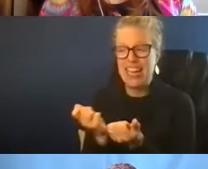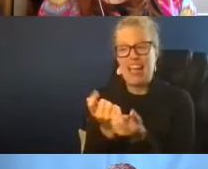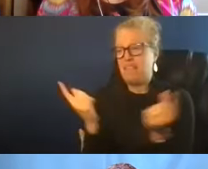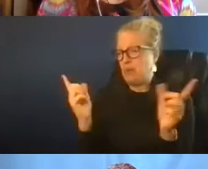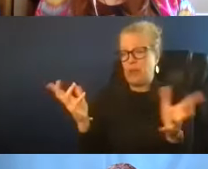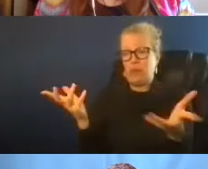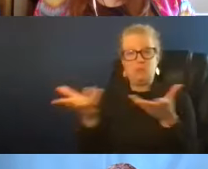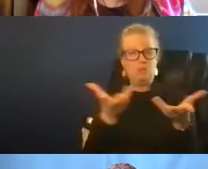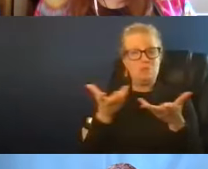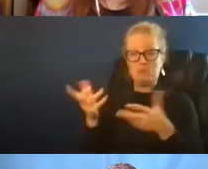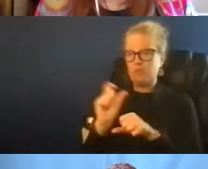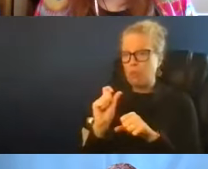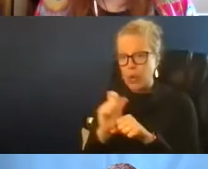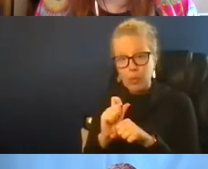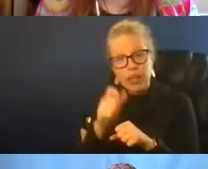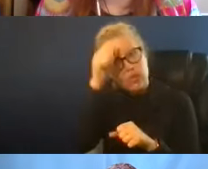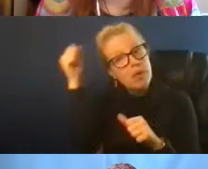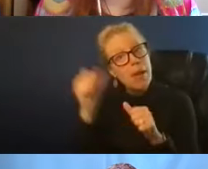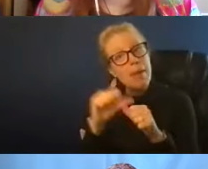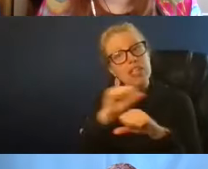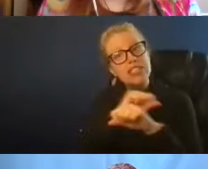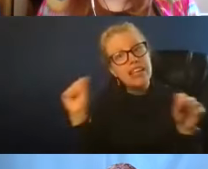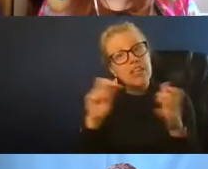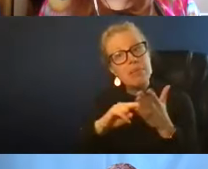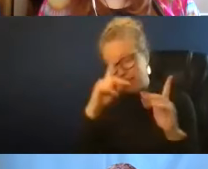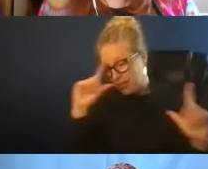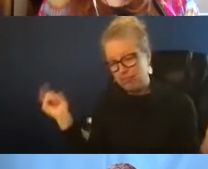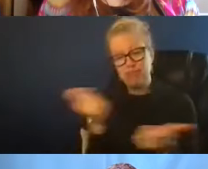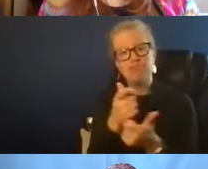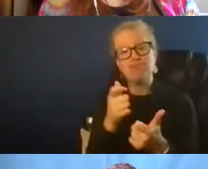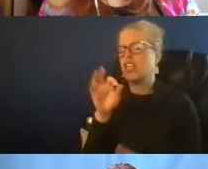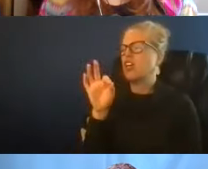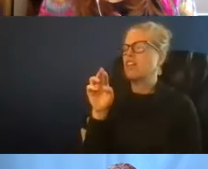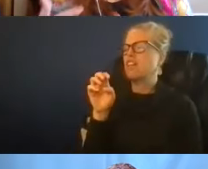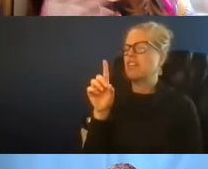working with. Remember that safety means freedom of choice. So